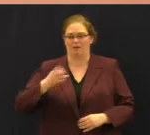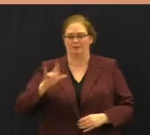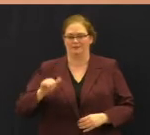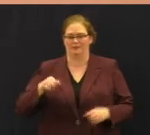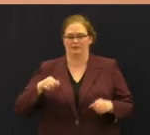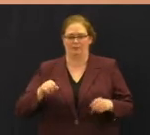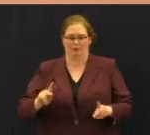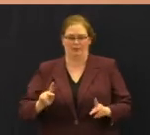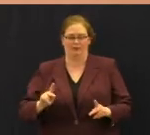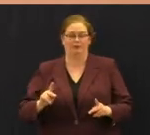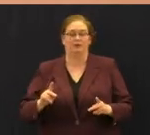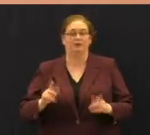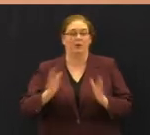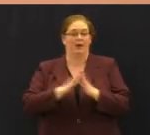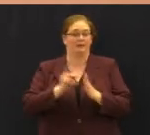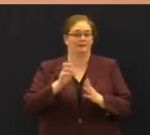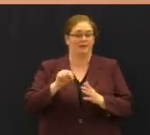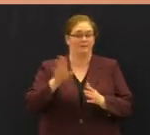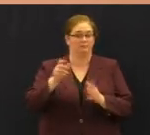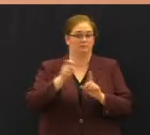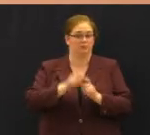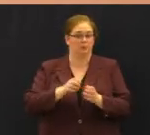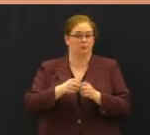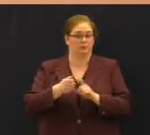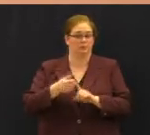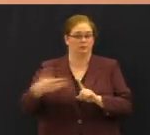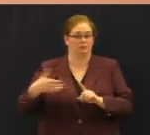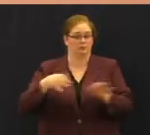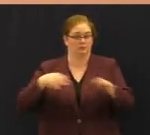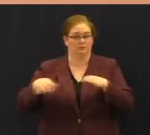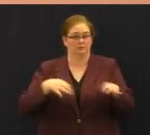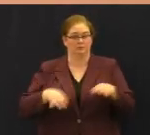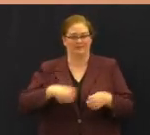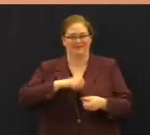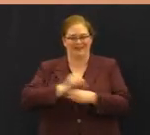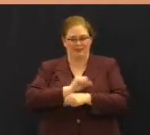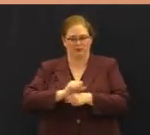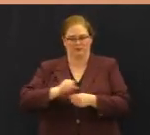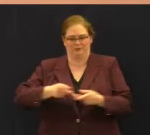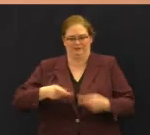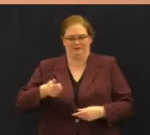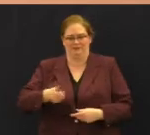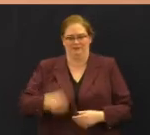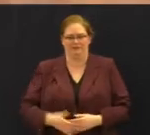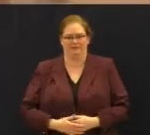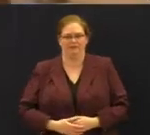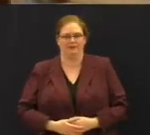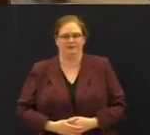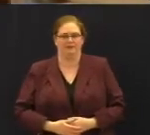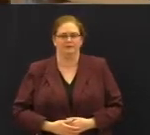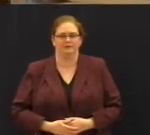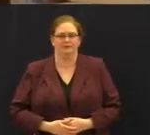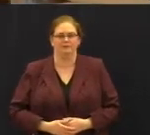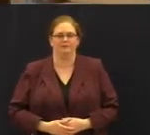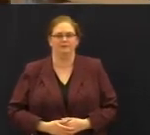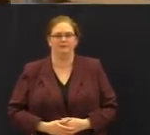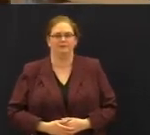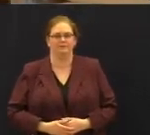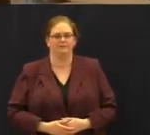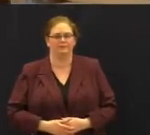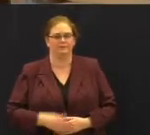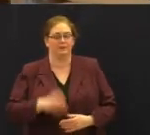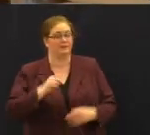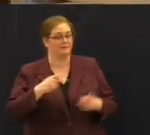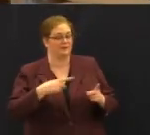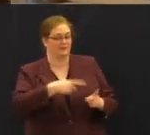But I'm gonna ask Kevin if he can give some more details about the actual space itself. Certainly. The spaces, as